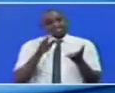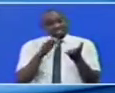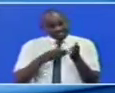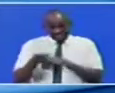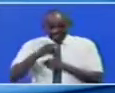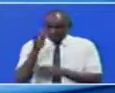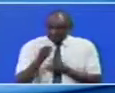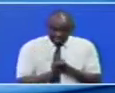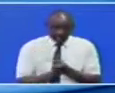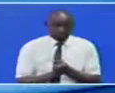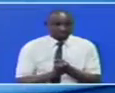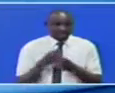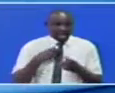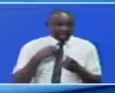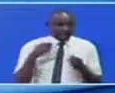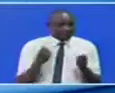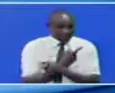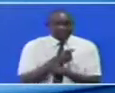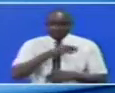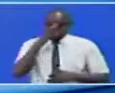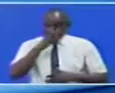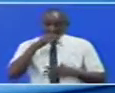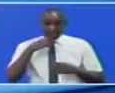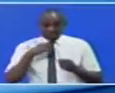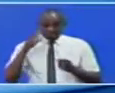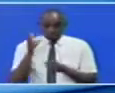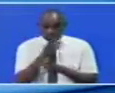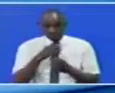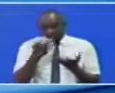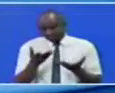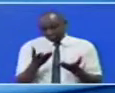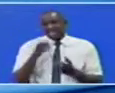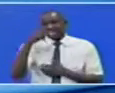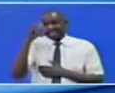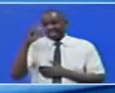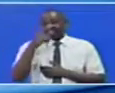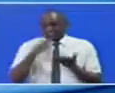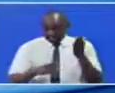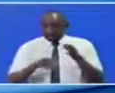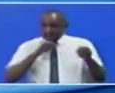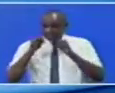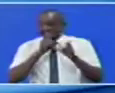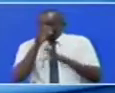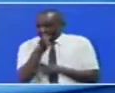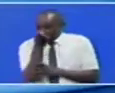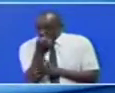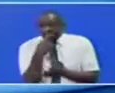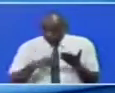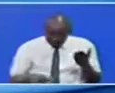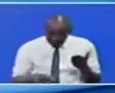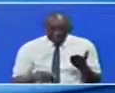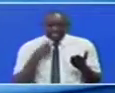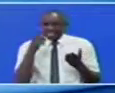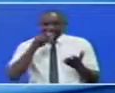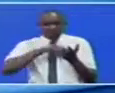a double-digit growth in spirits and Senator Keg. The company's group managing director, Andrew Cowan, attributed